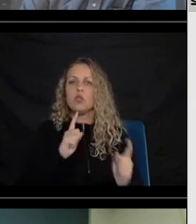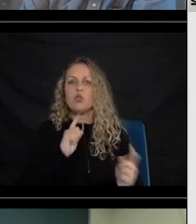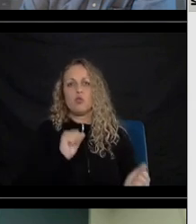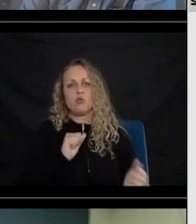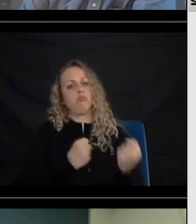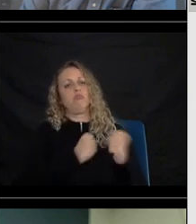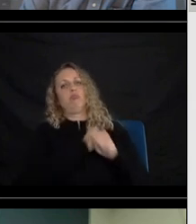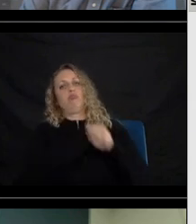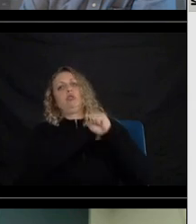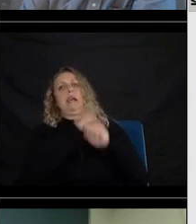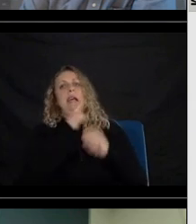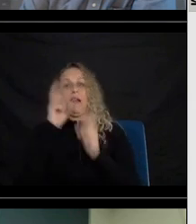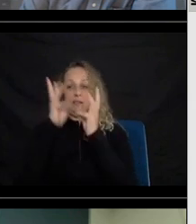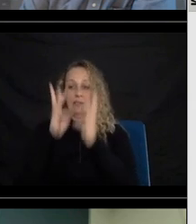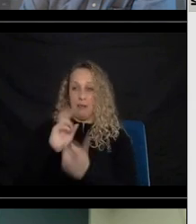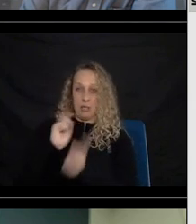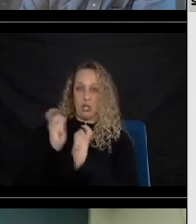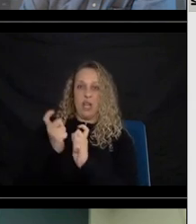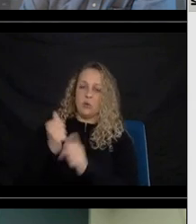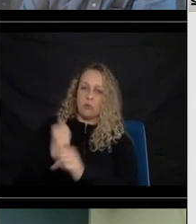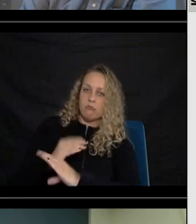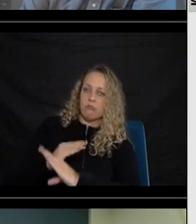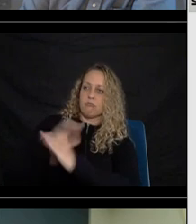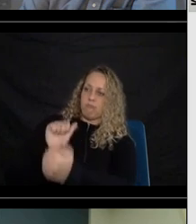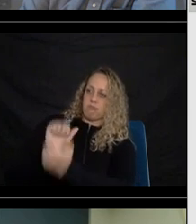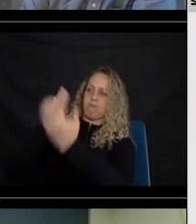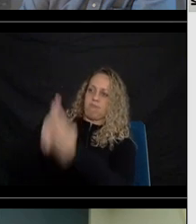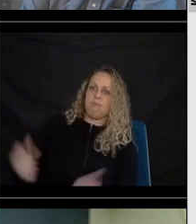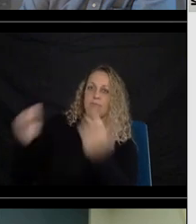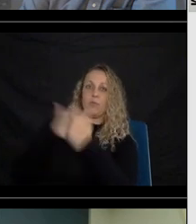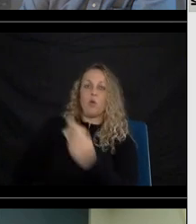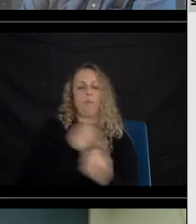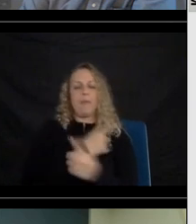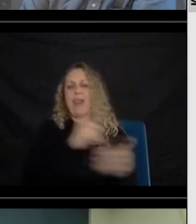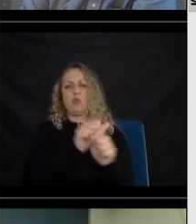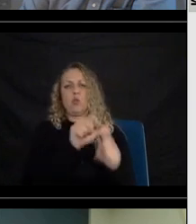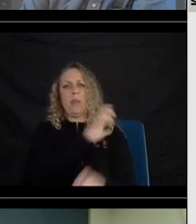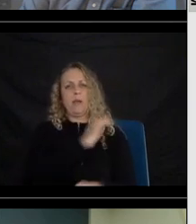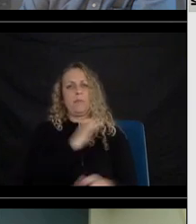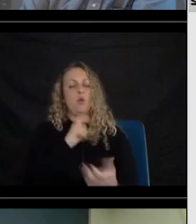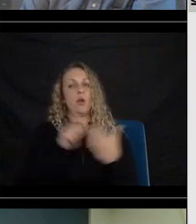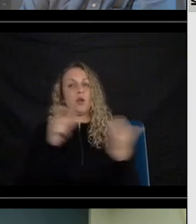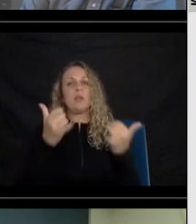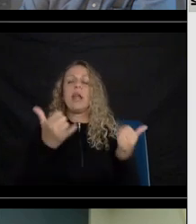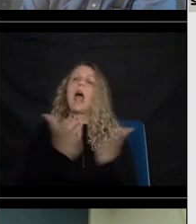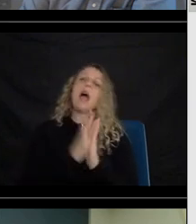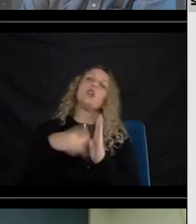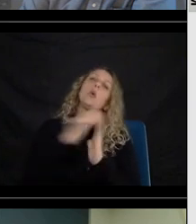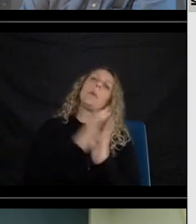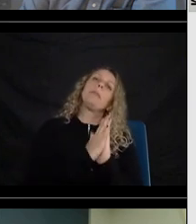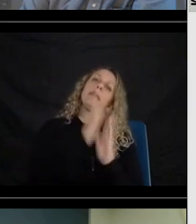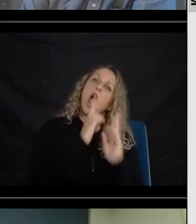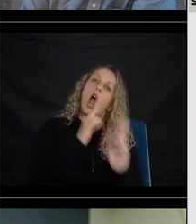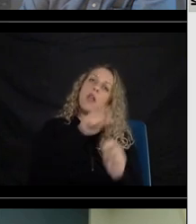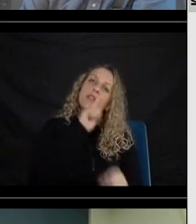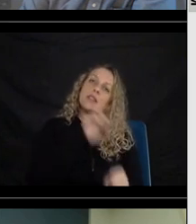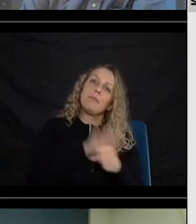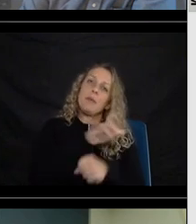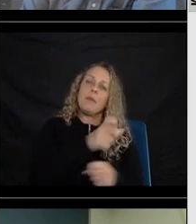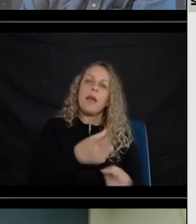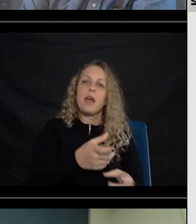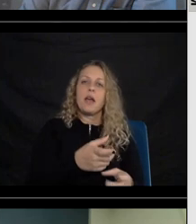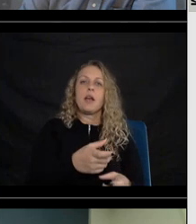on. This letter has been sent out to all the commissioners. We write to you today to ask you to please honor this commitment by